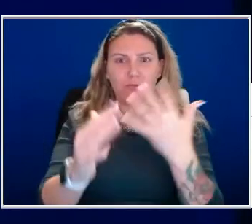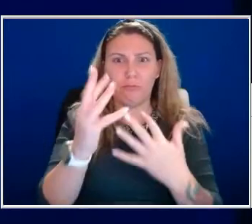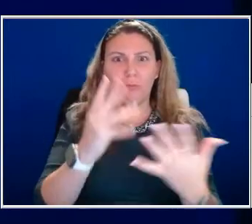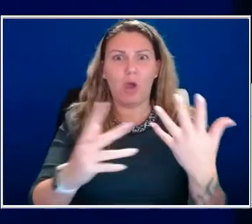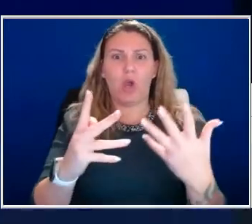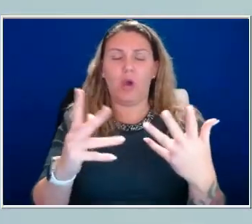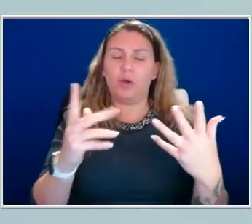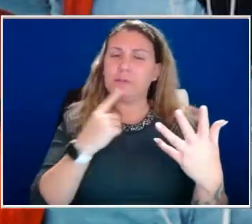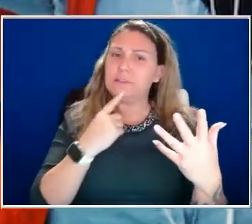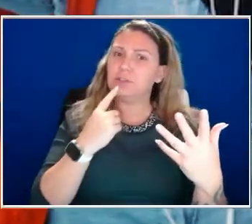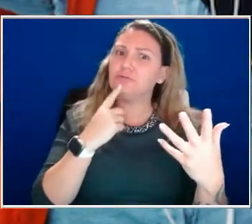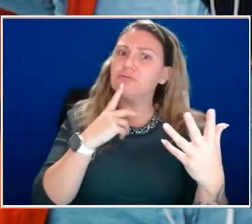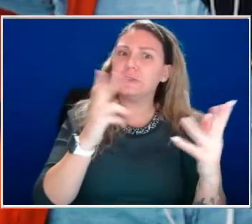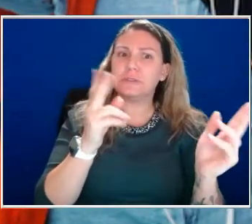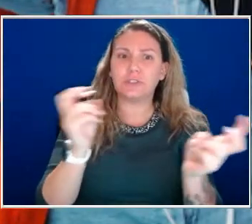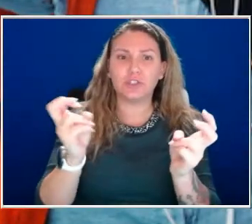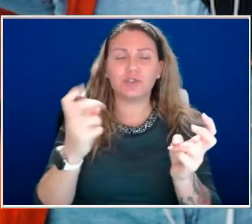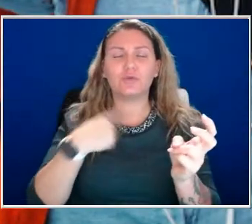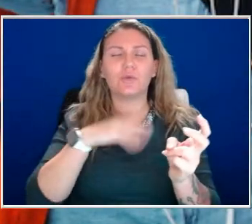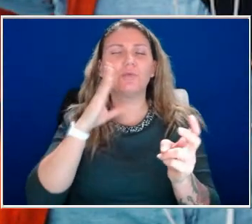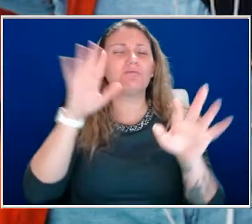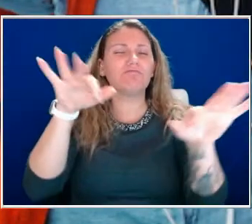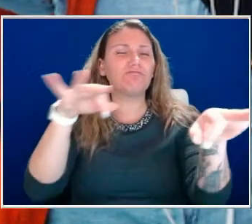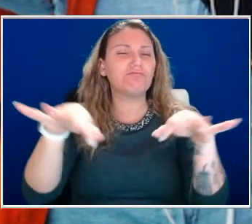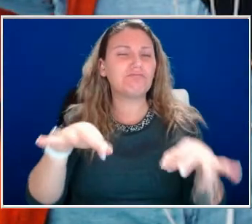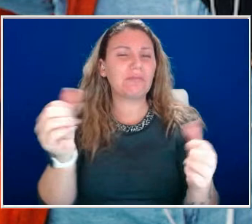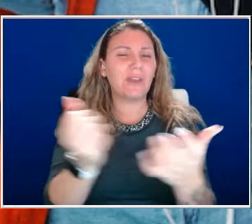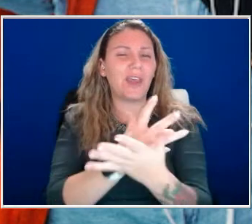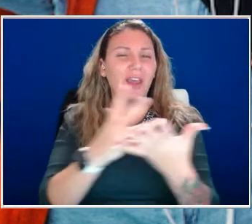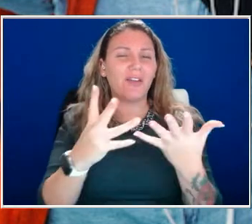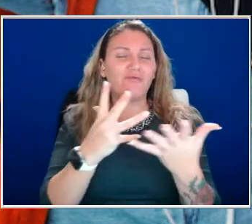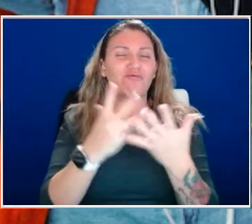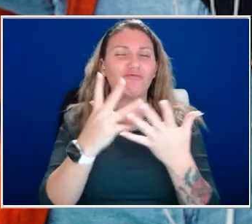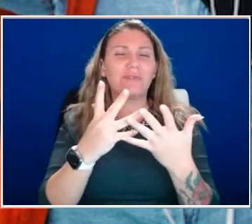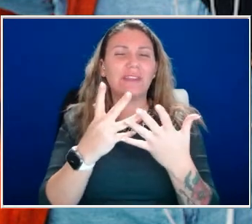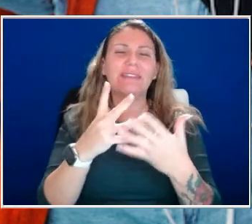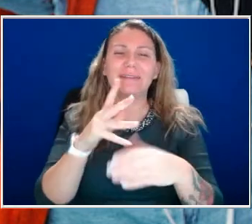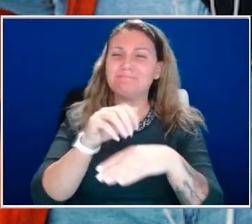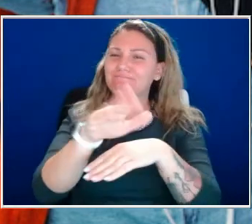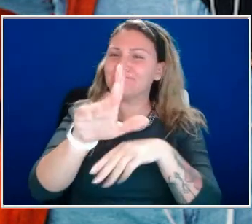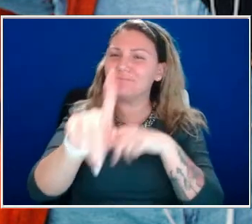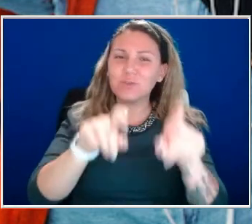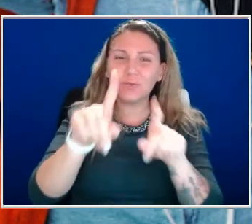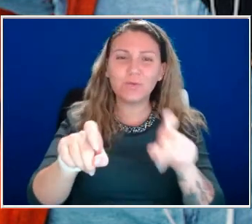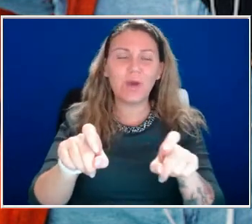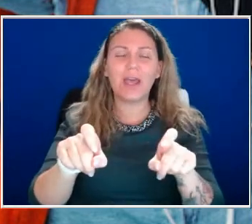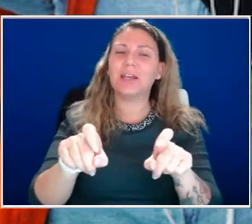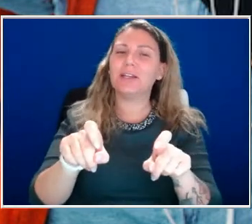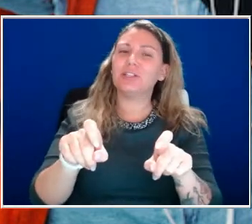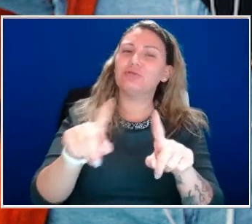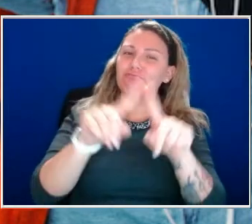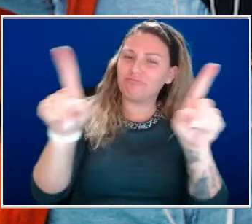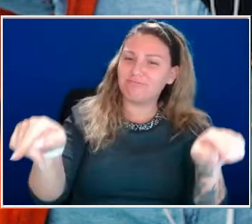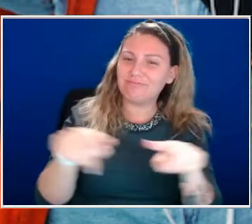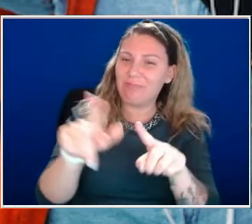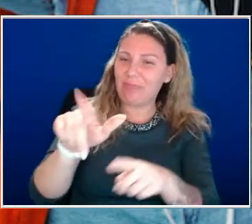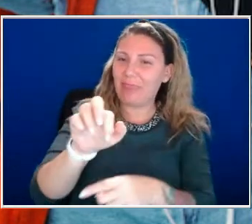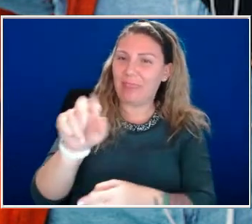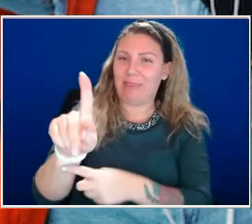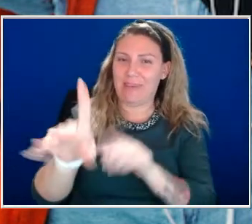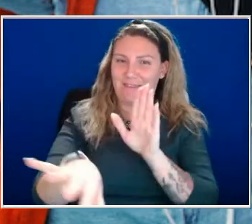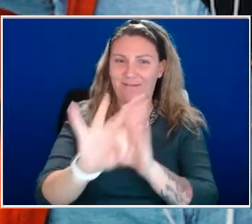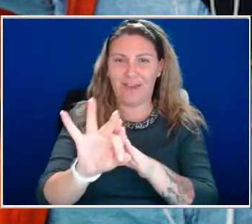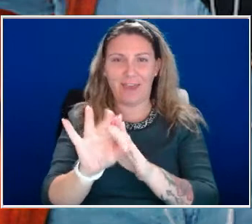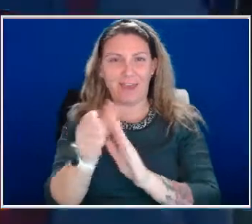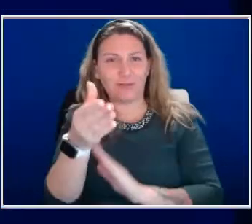to heal. Make sure you get your questions sent in to us this morning on YouTube, Facebook, and the Medical News Network. You can find links to all of those right there on your